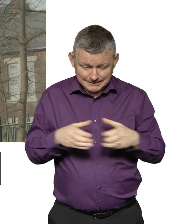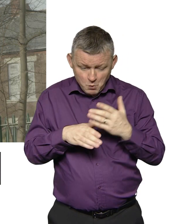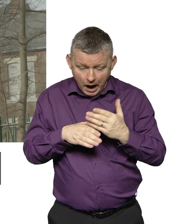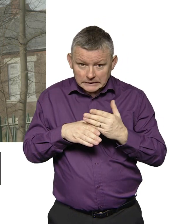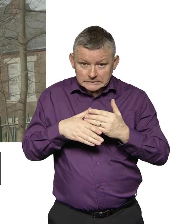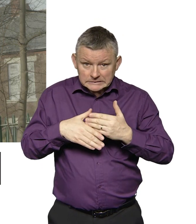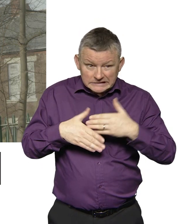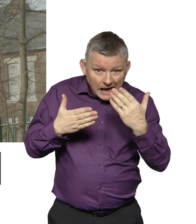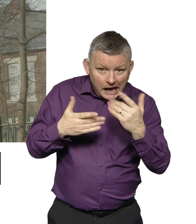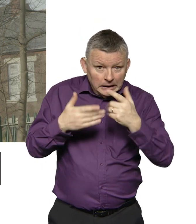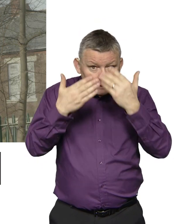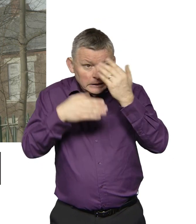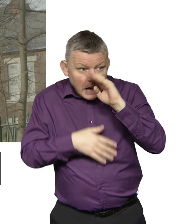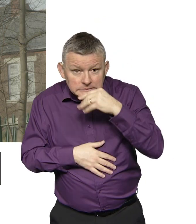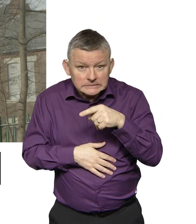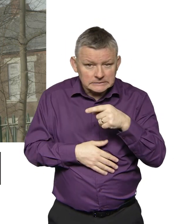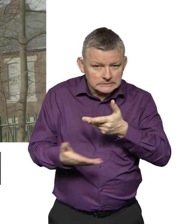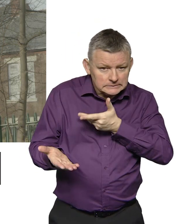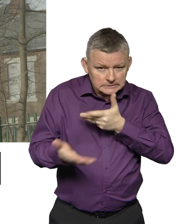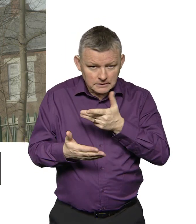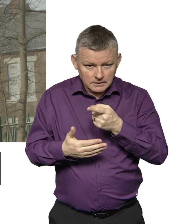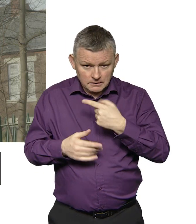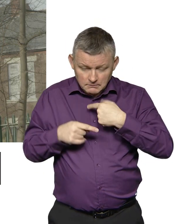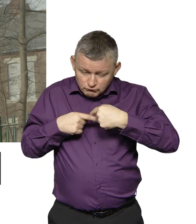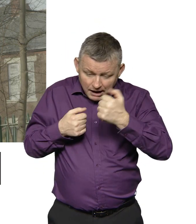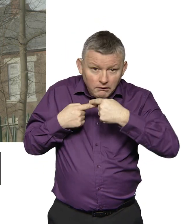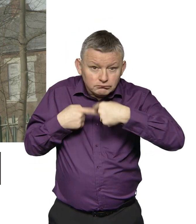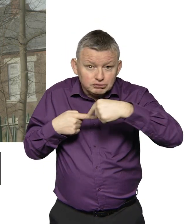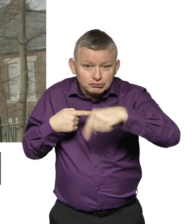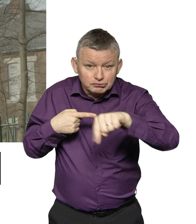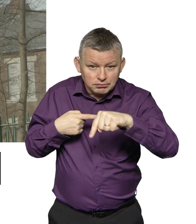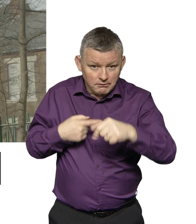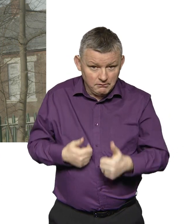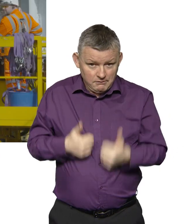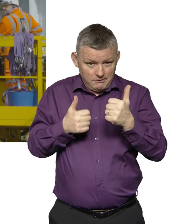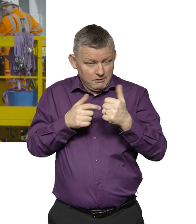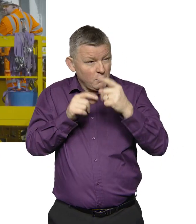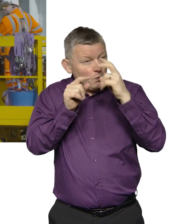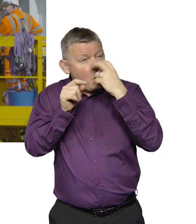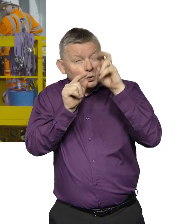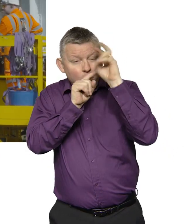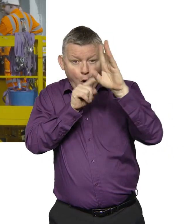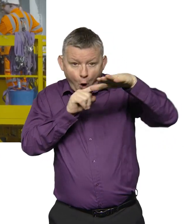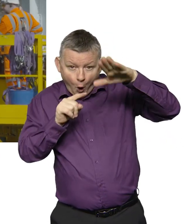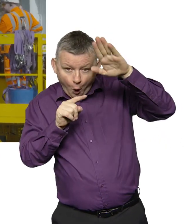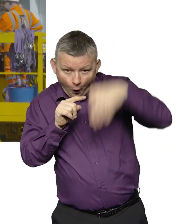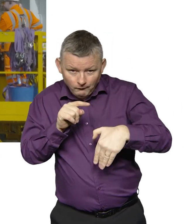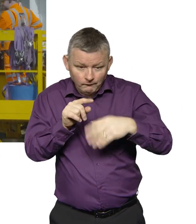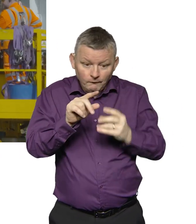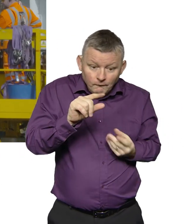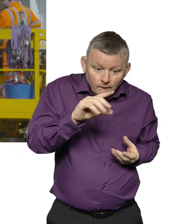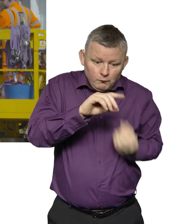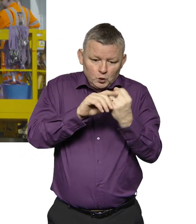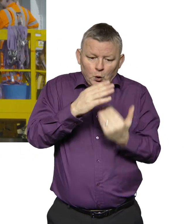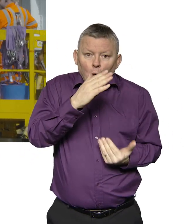On scheduled weekends, teams work day and night on what's almost a production line, with those at the front taking down old